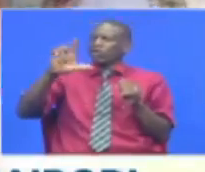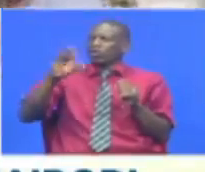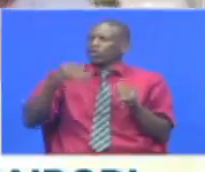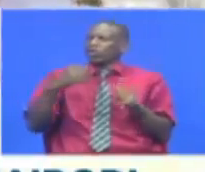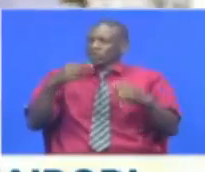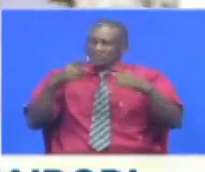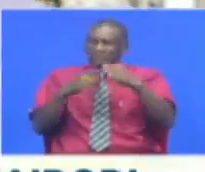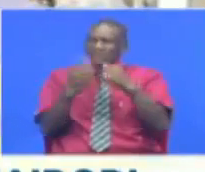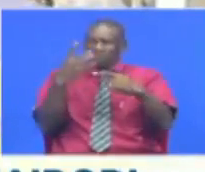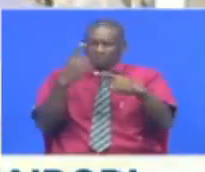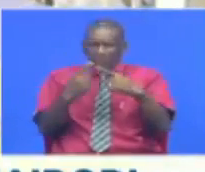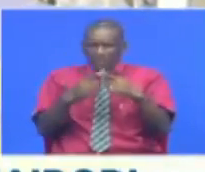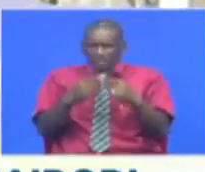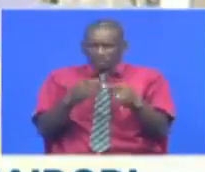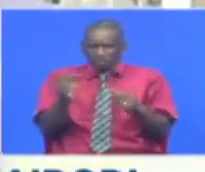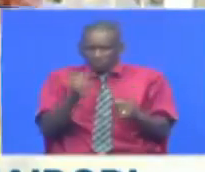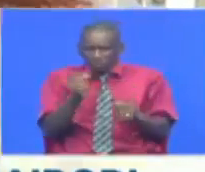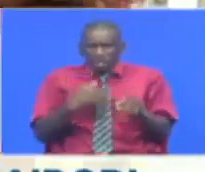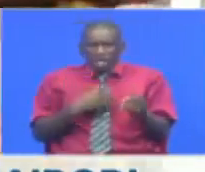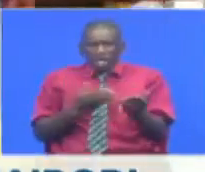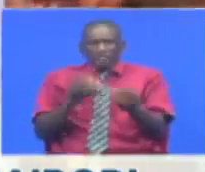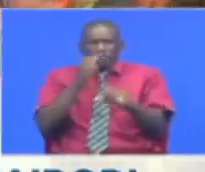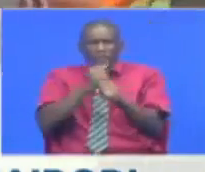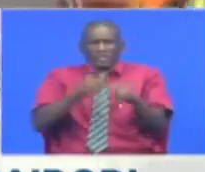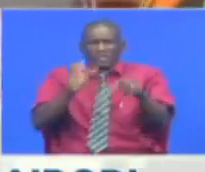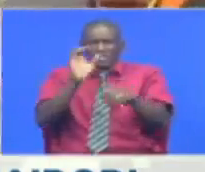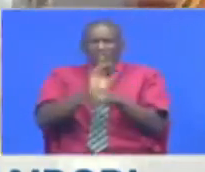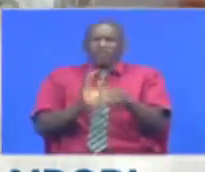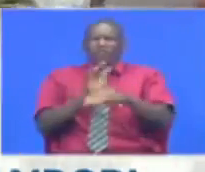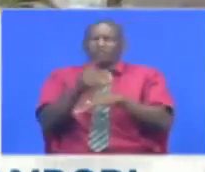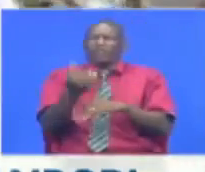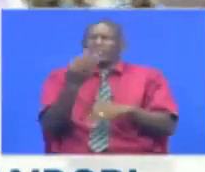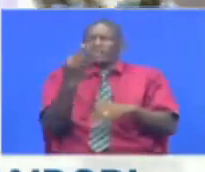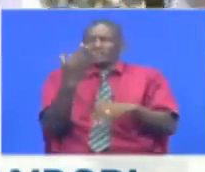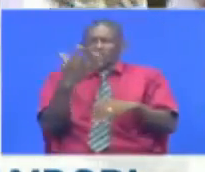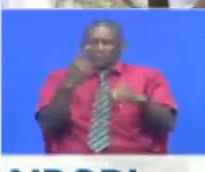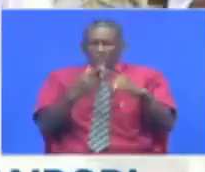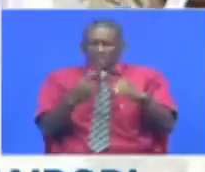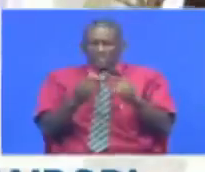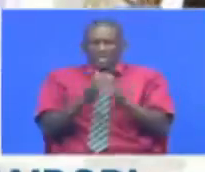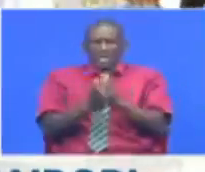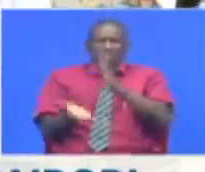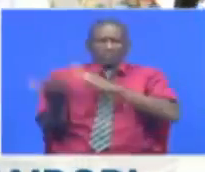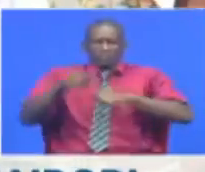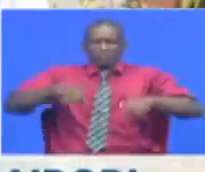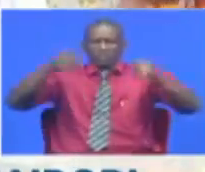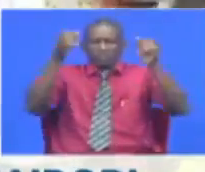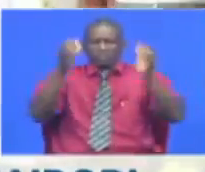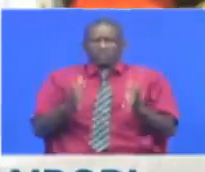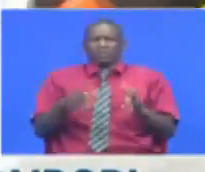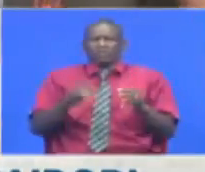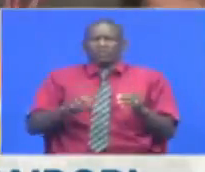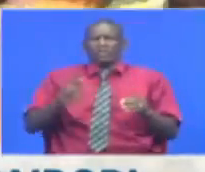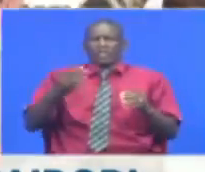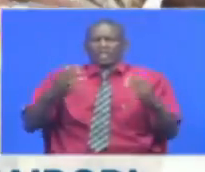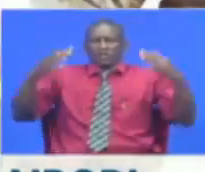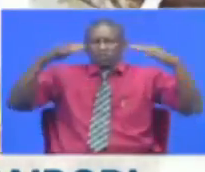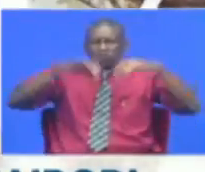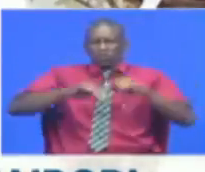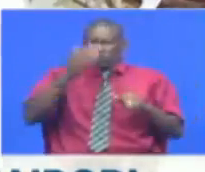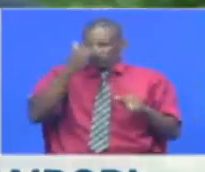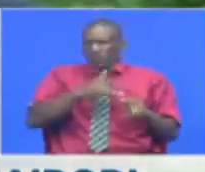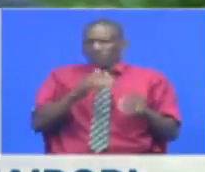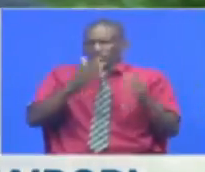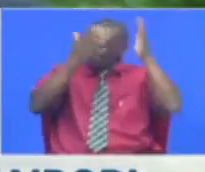has served the Church for over 30 years and is the former chair of the Kenya Conference of Catholic Bishops, having also